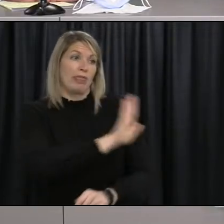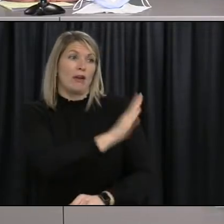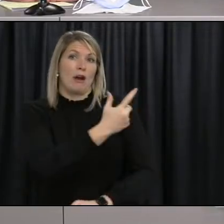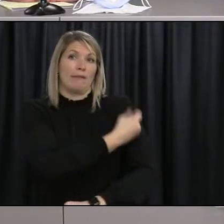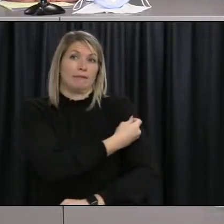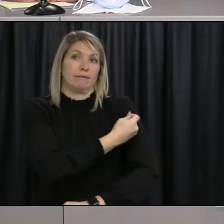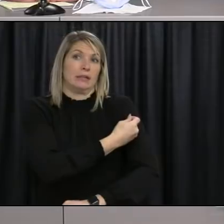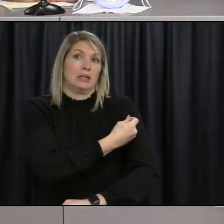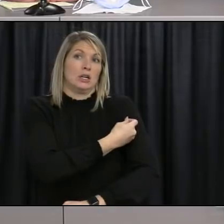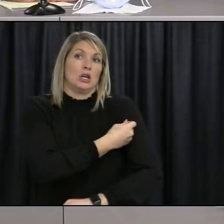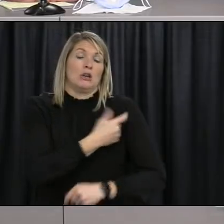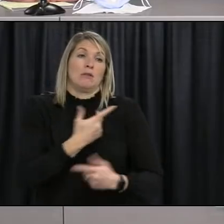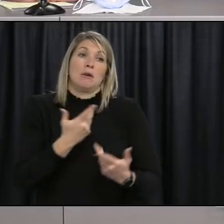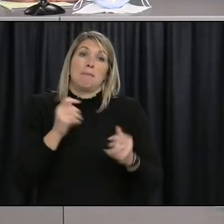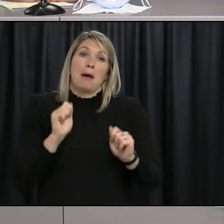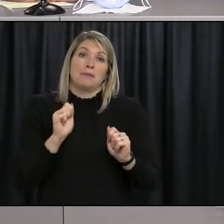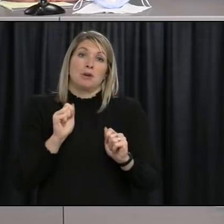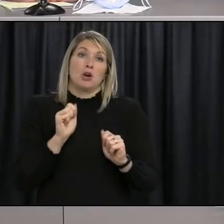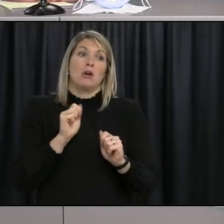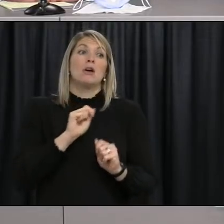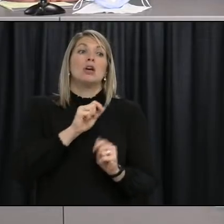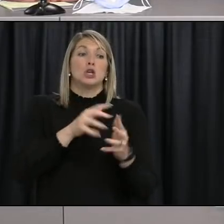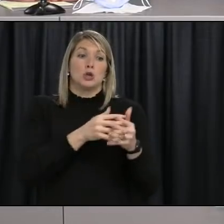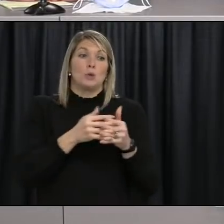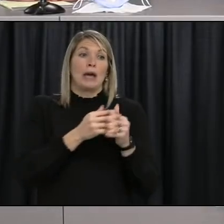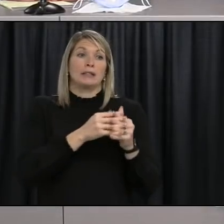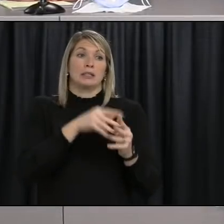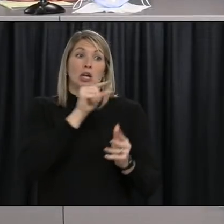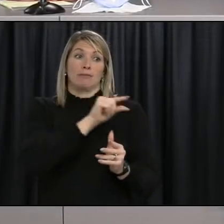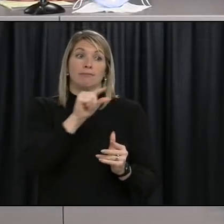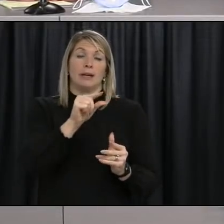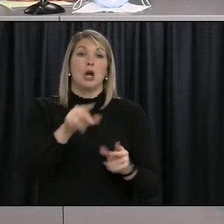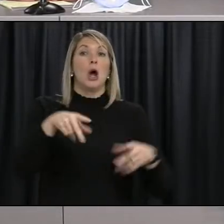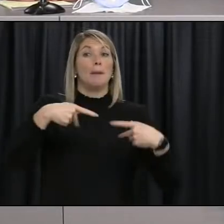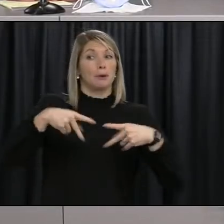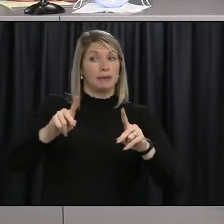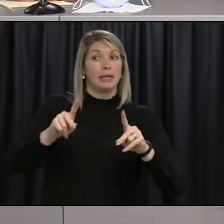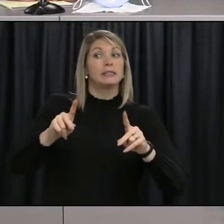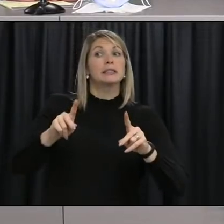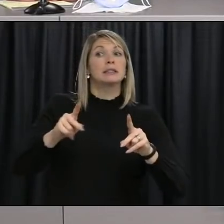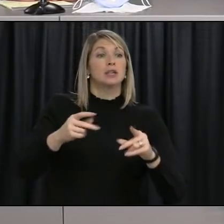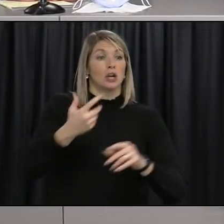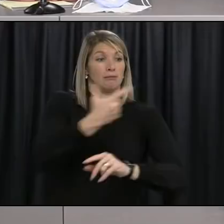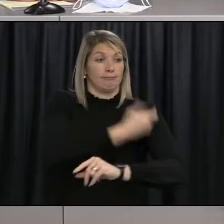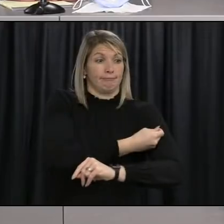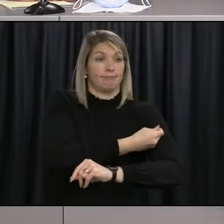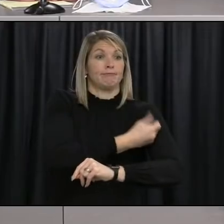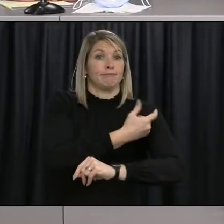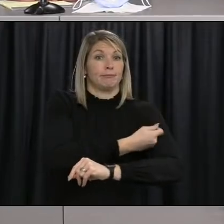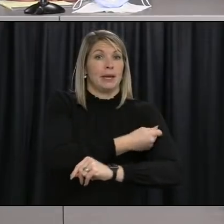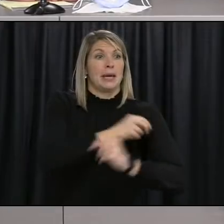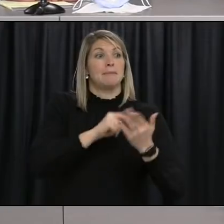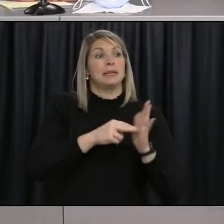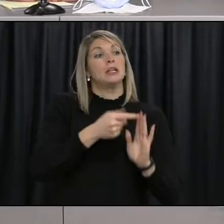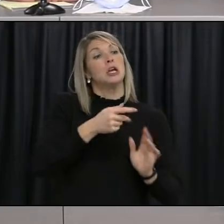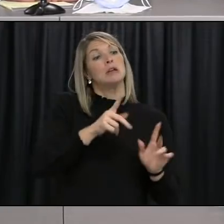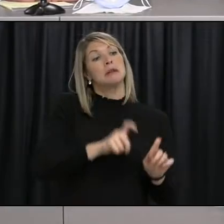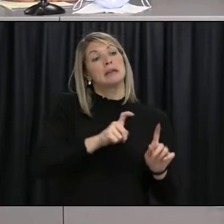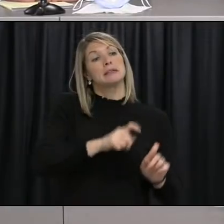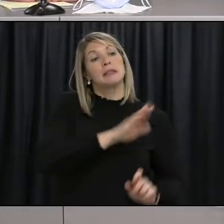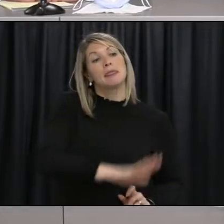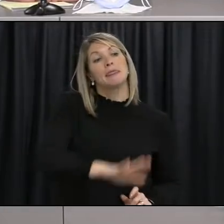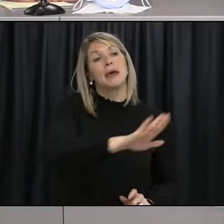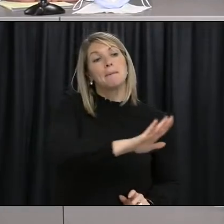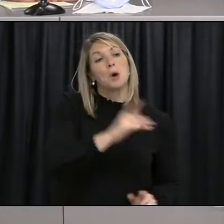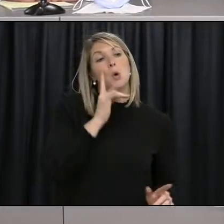that if the United States were to allow emergency use, would that kind of speed up the process to getting a vaccine